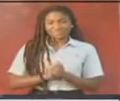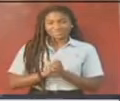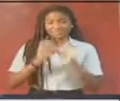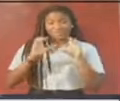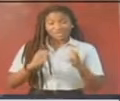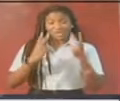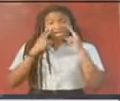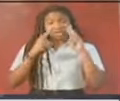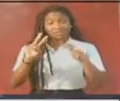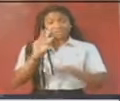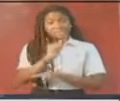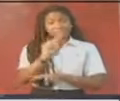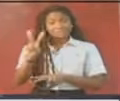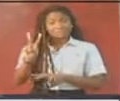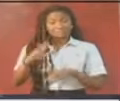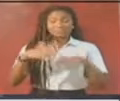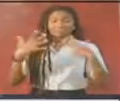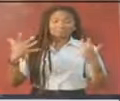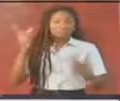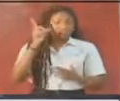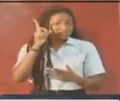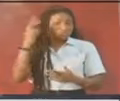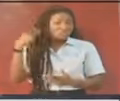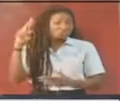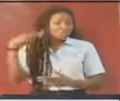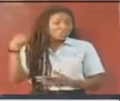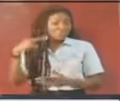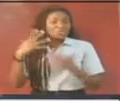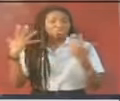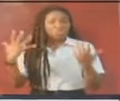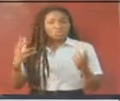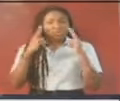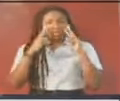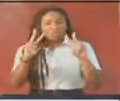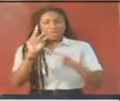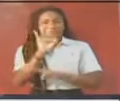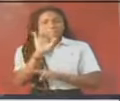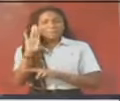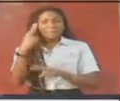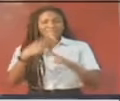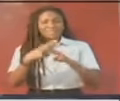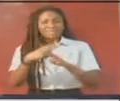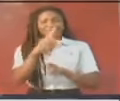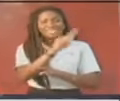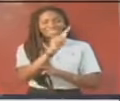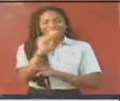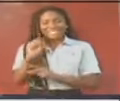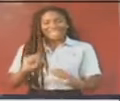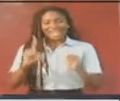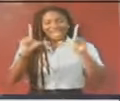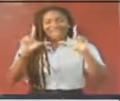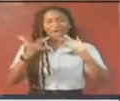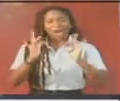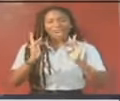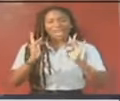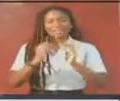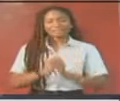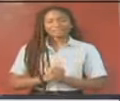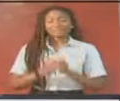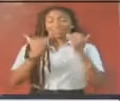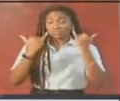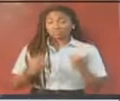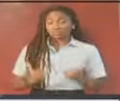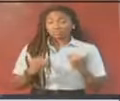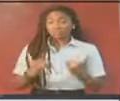you live coverage on TTT, Talk City 91.1 FM, and on Facebook at TTT Live Online. We go now to Senior